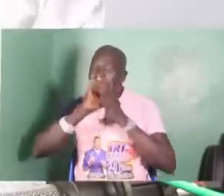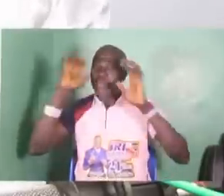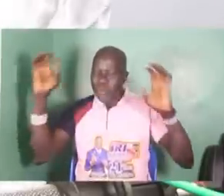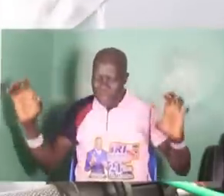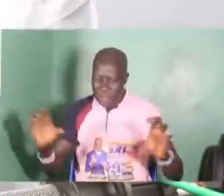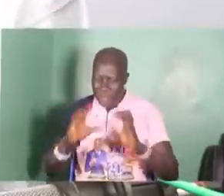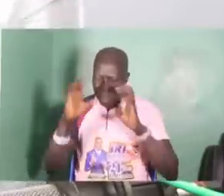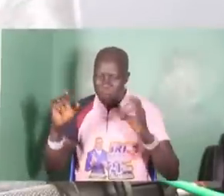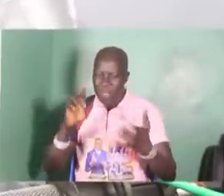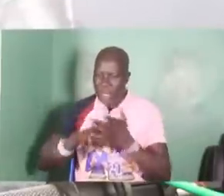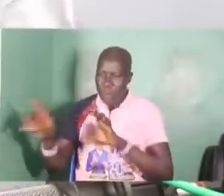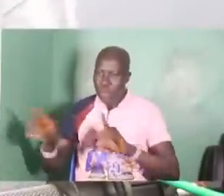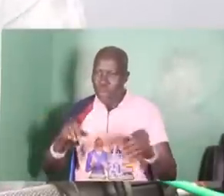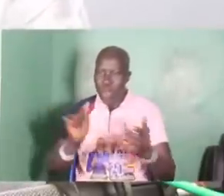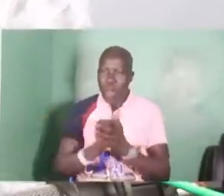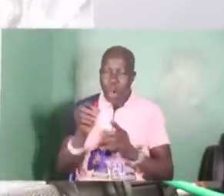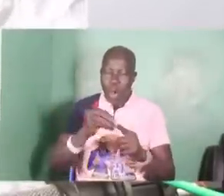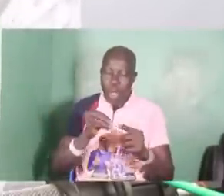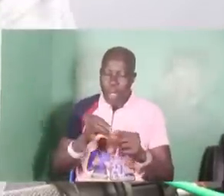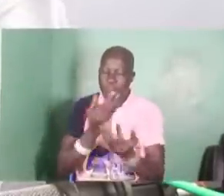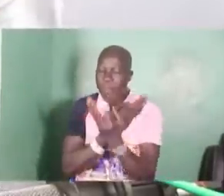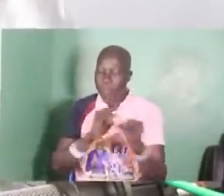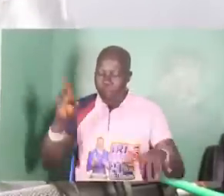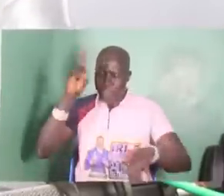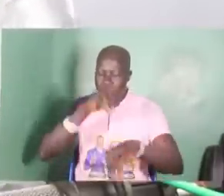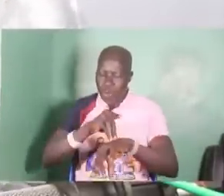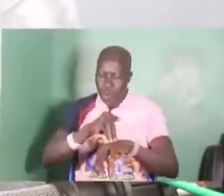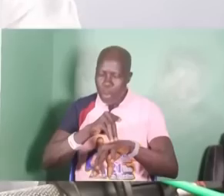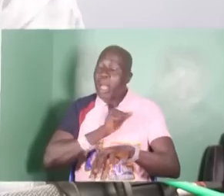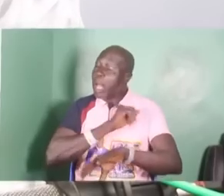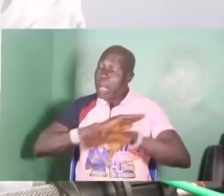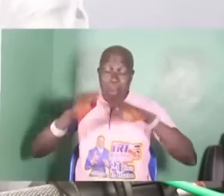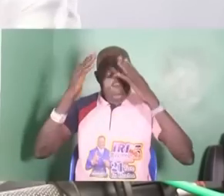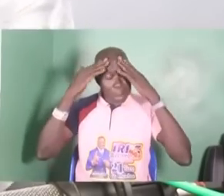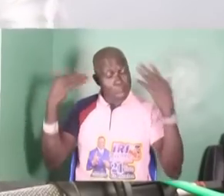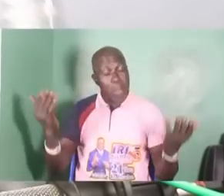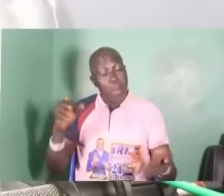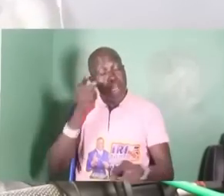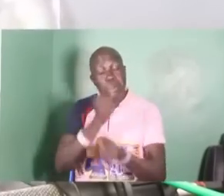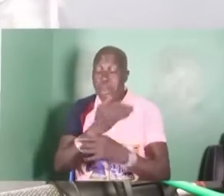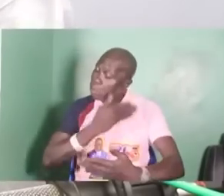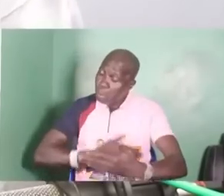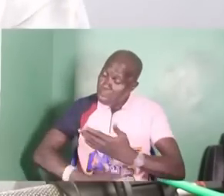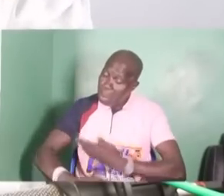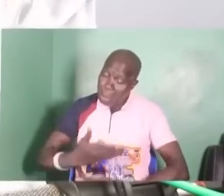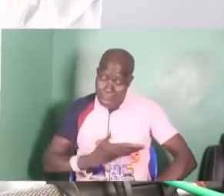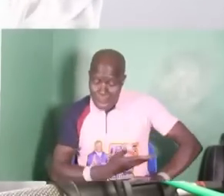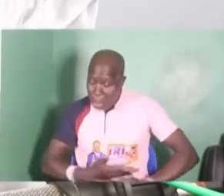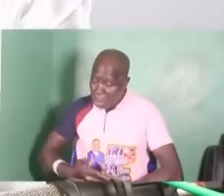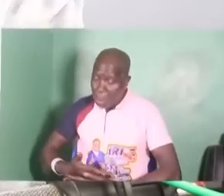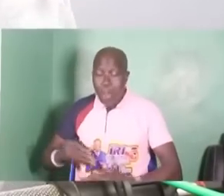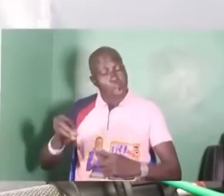know, today is the eighth day. Sunday. Today is a special day. Yes. It's a special day.